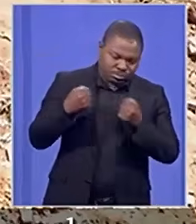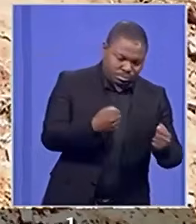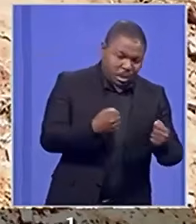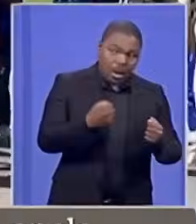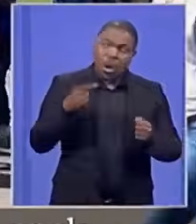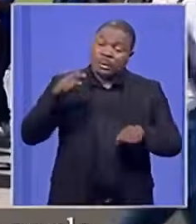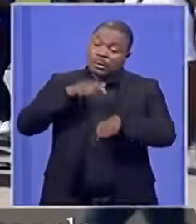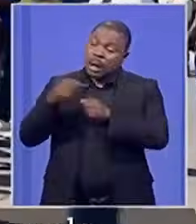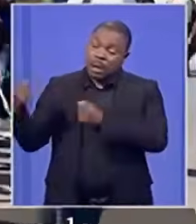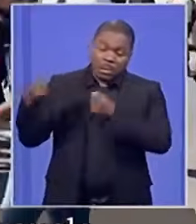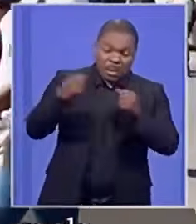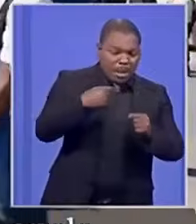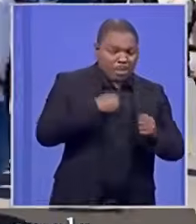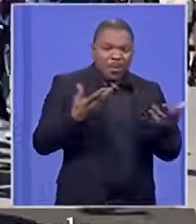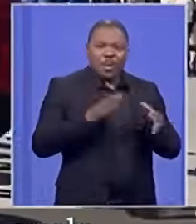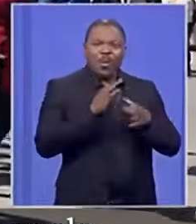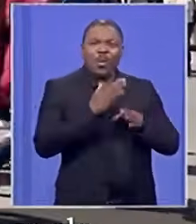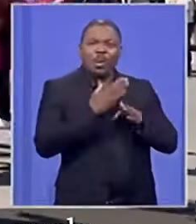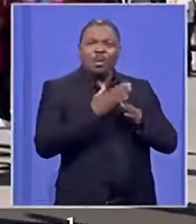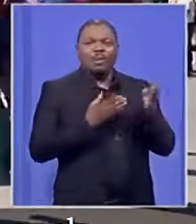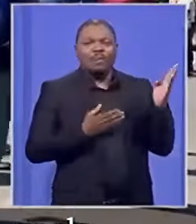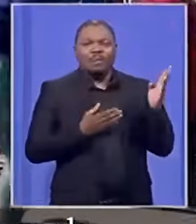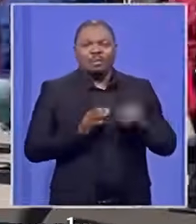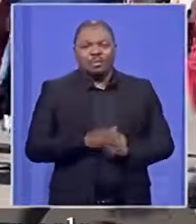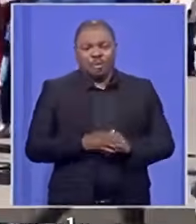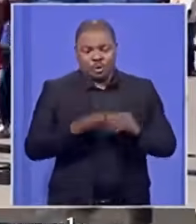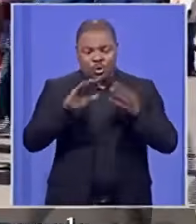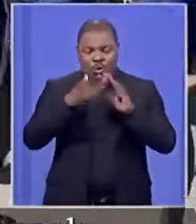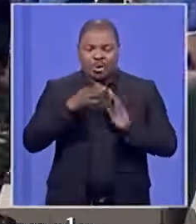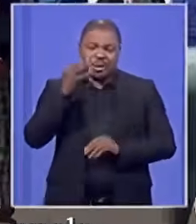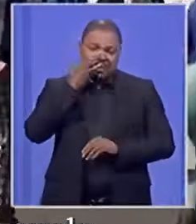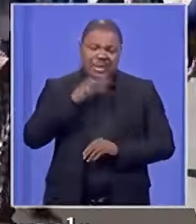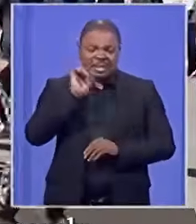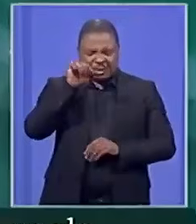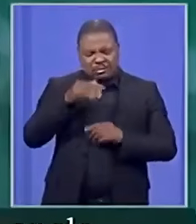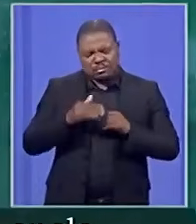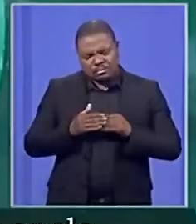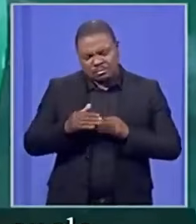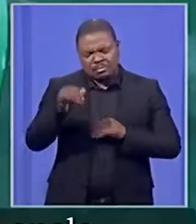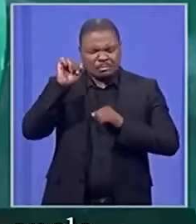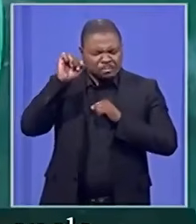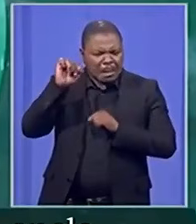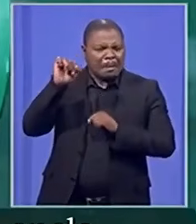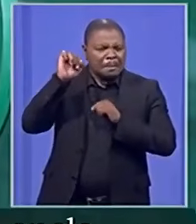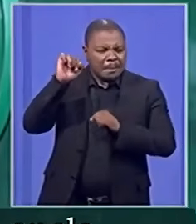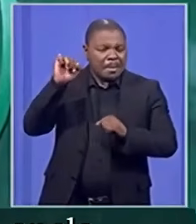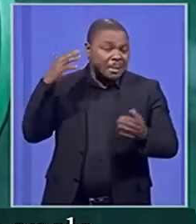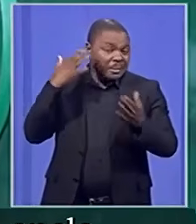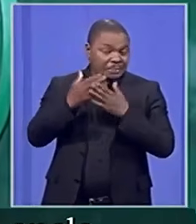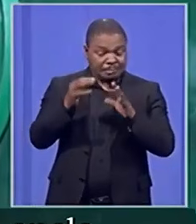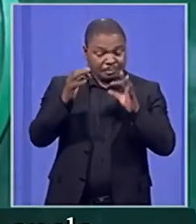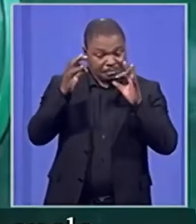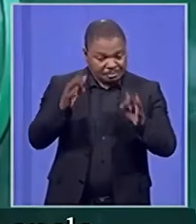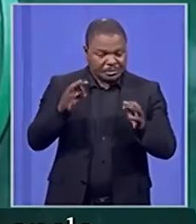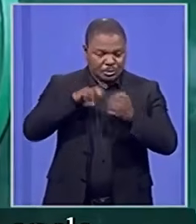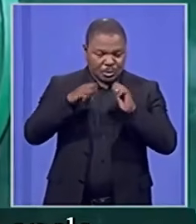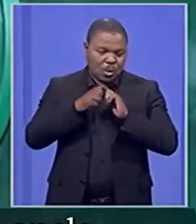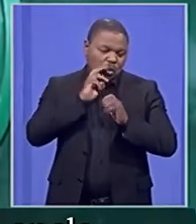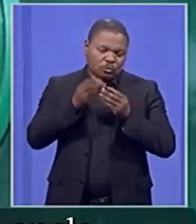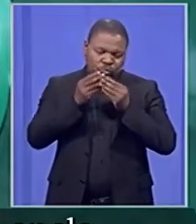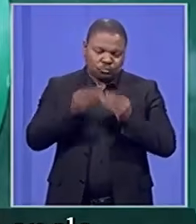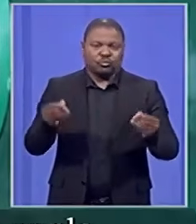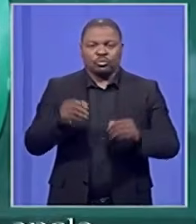work. Baahi ba ikanne ka hore ba tlilo tswela pele ka masolo a boipelaetso ho fihla pharela ya phepelo ya metsi e rarollwa.